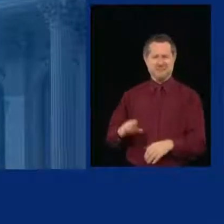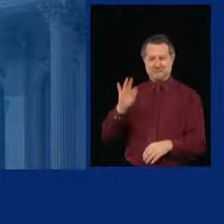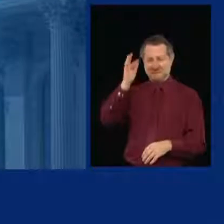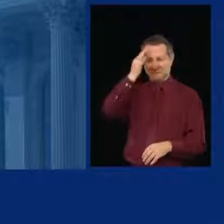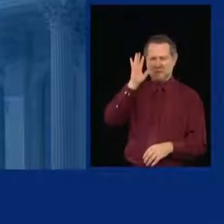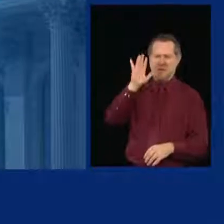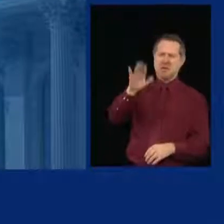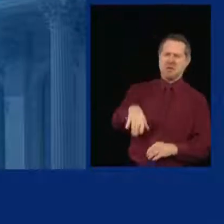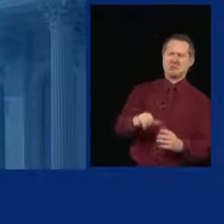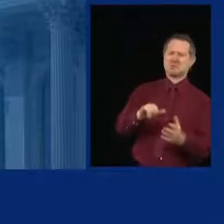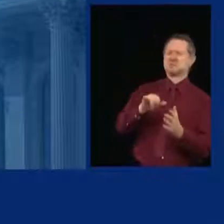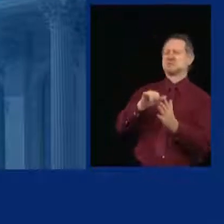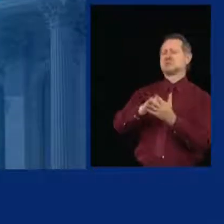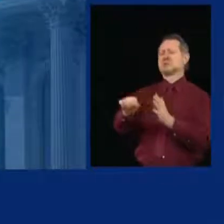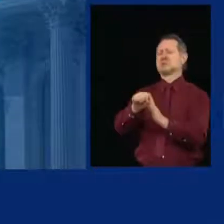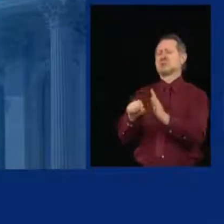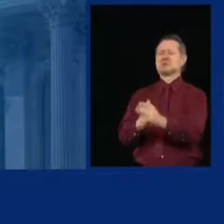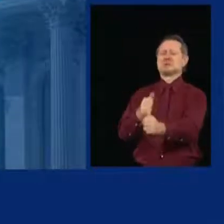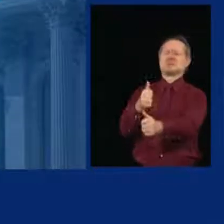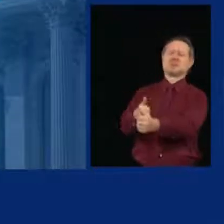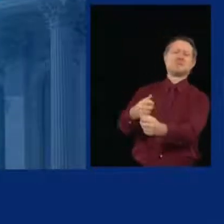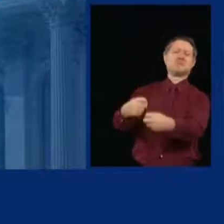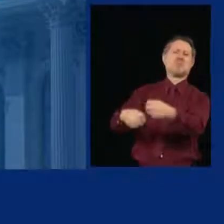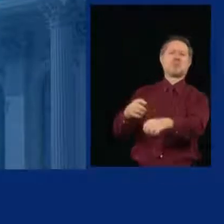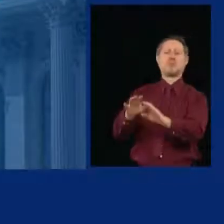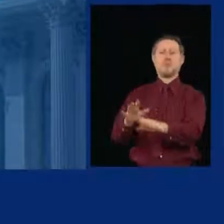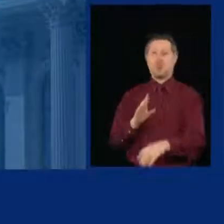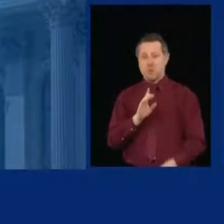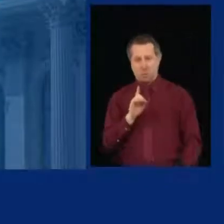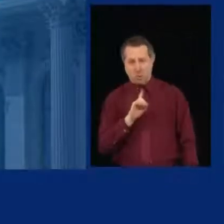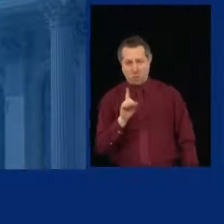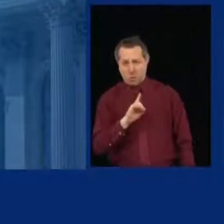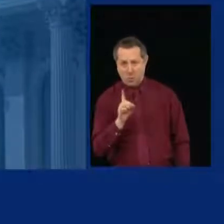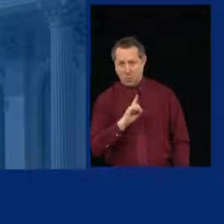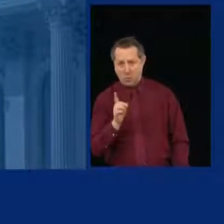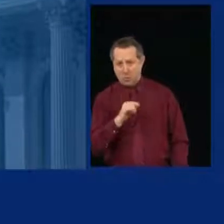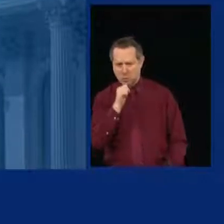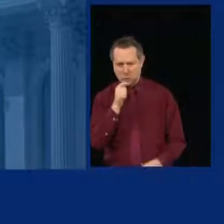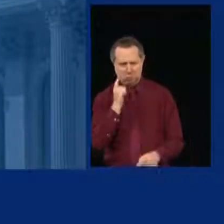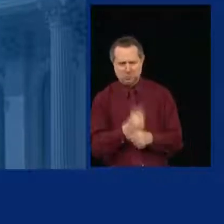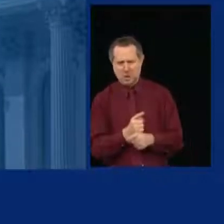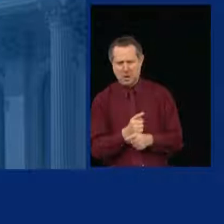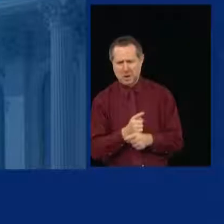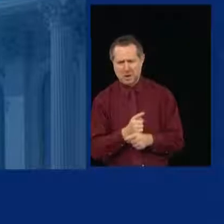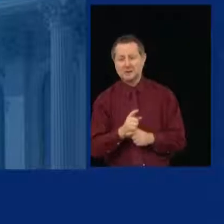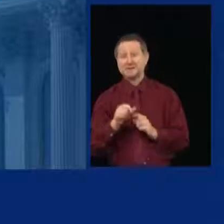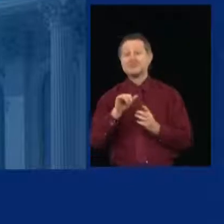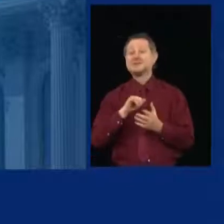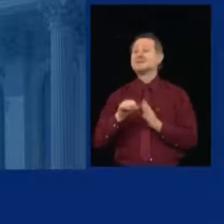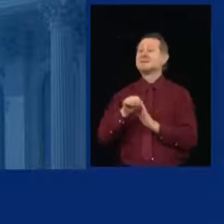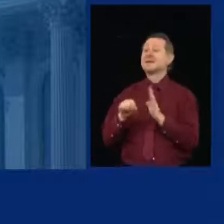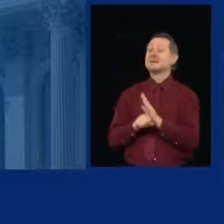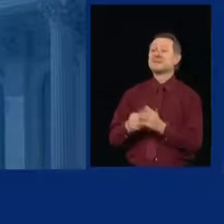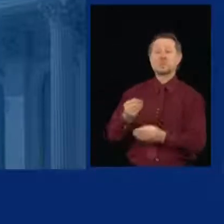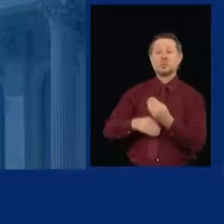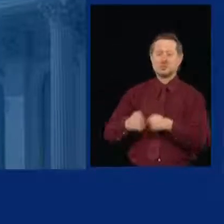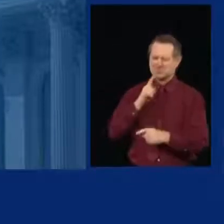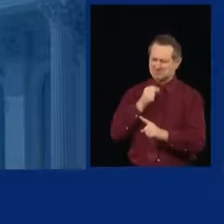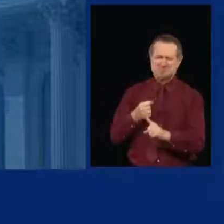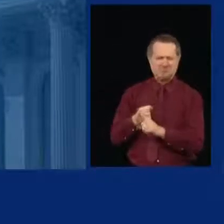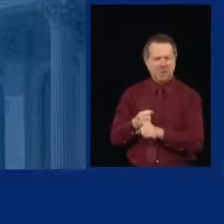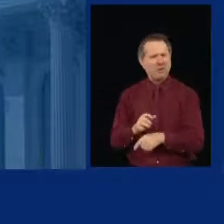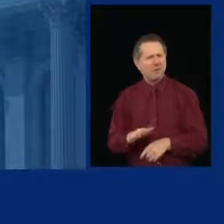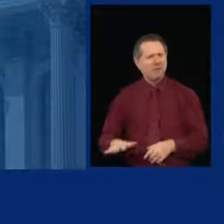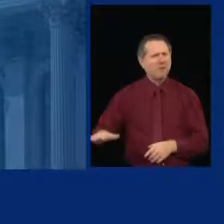know that's what you may say, but it's actually not correct. The state budget is very relevant to you because what the